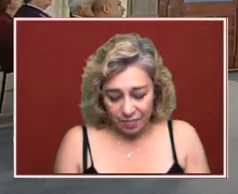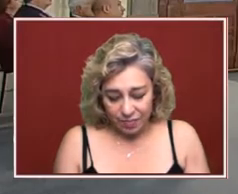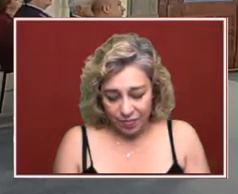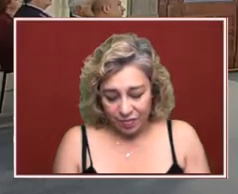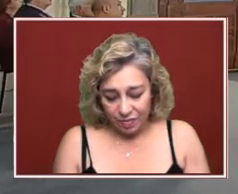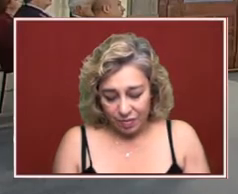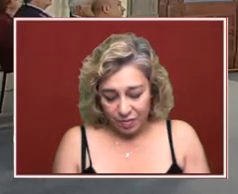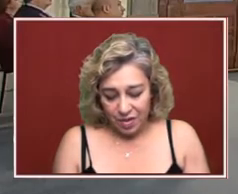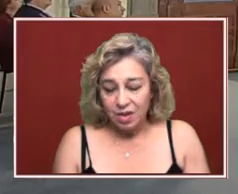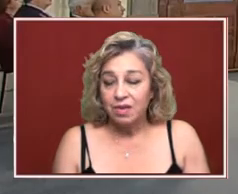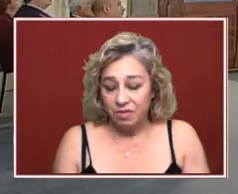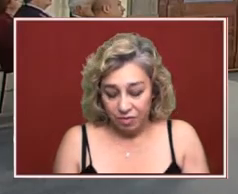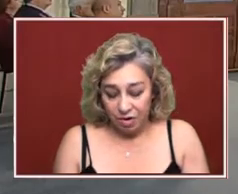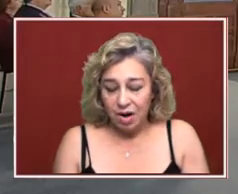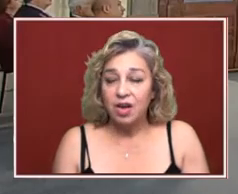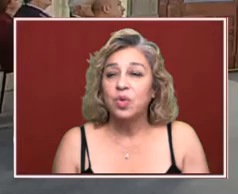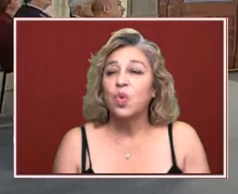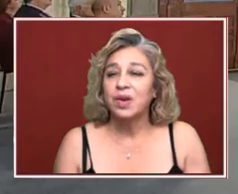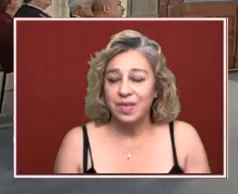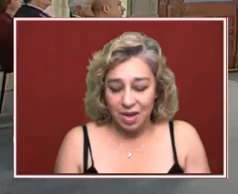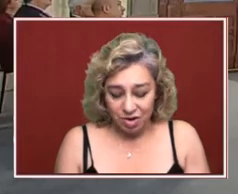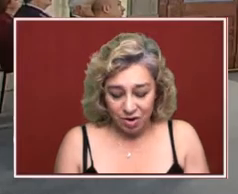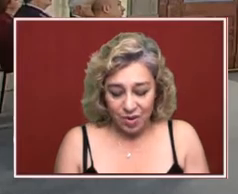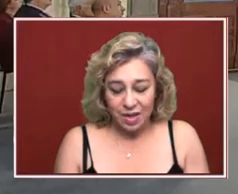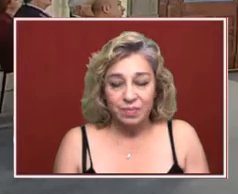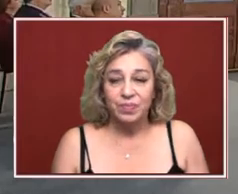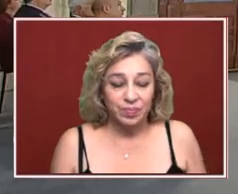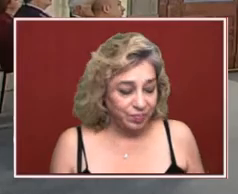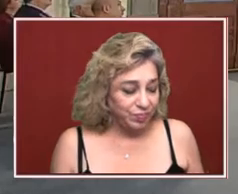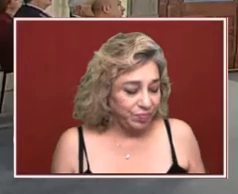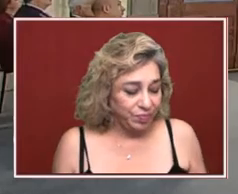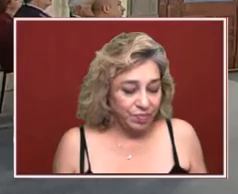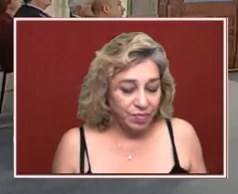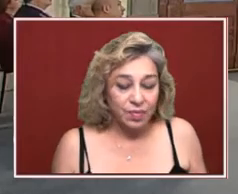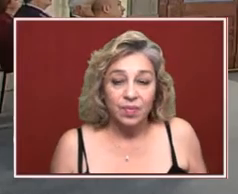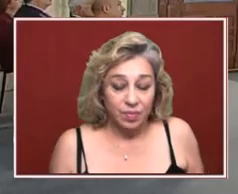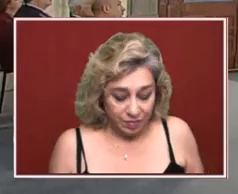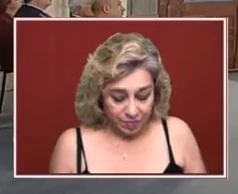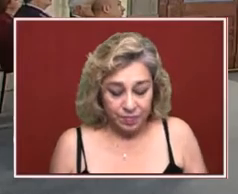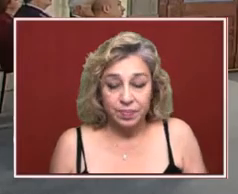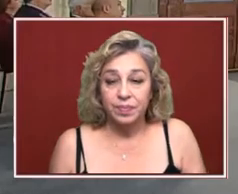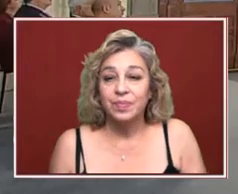doing, for all the work they are doing.